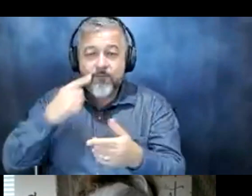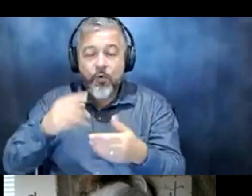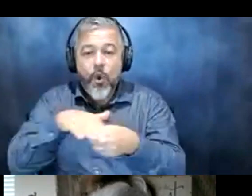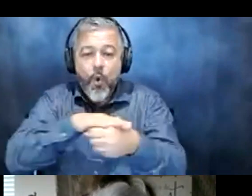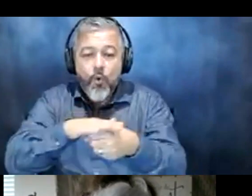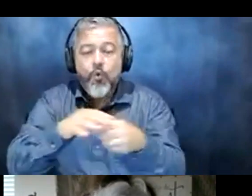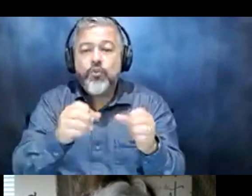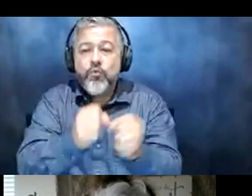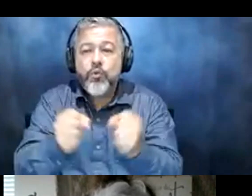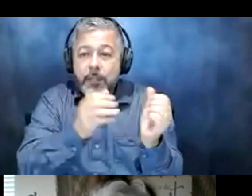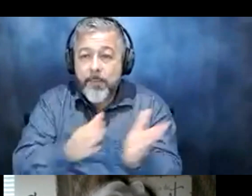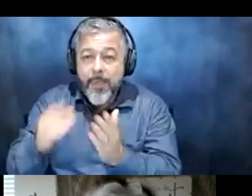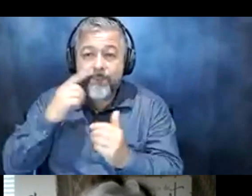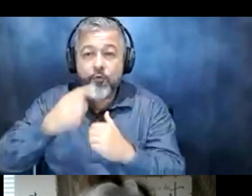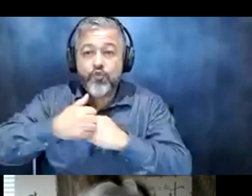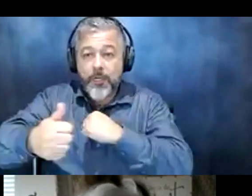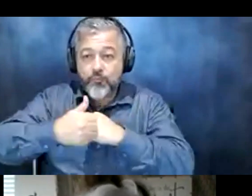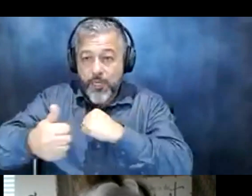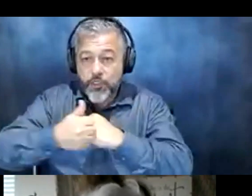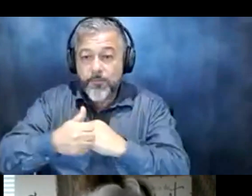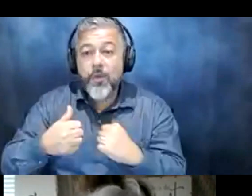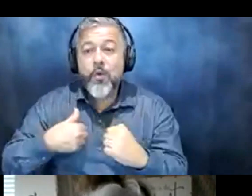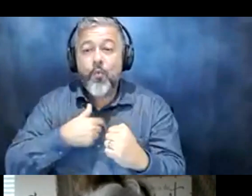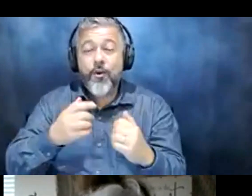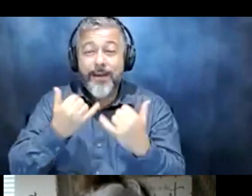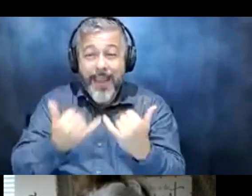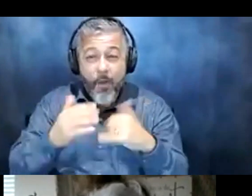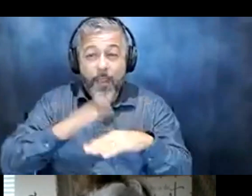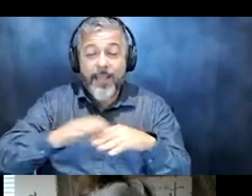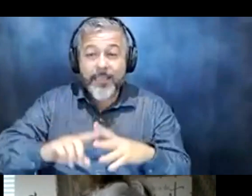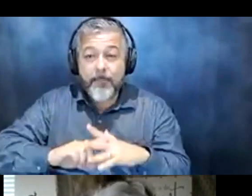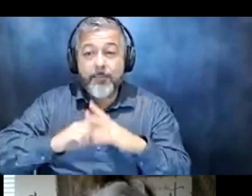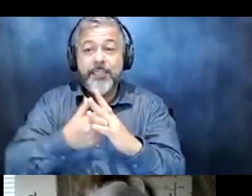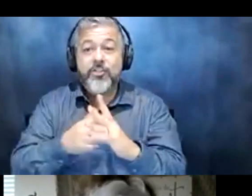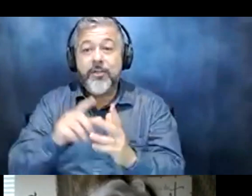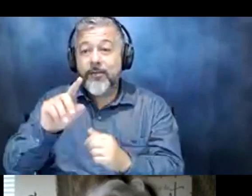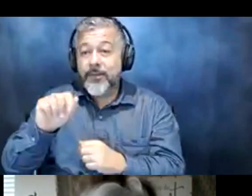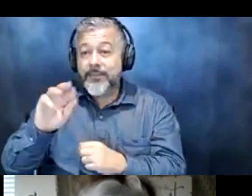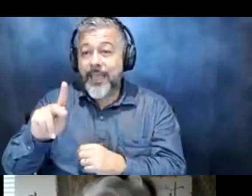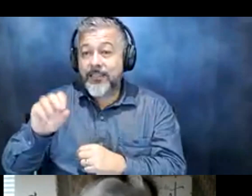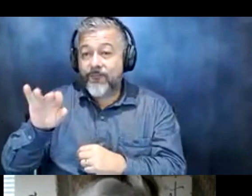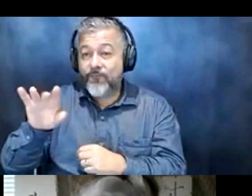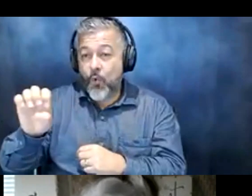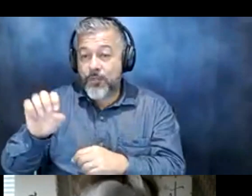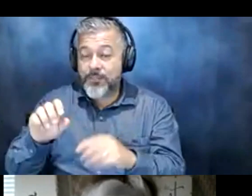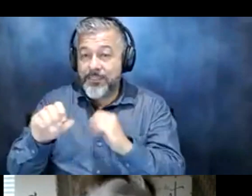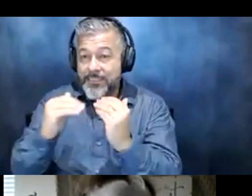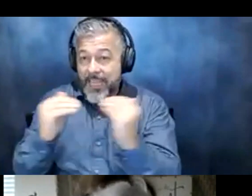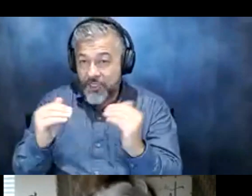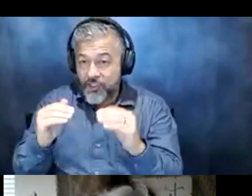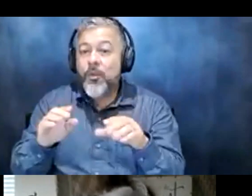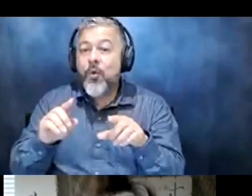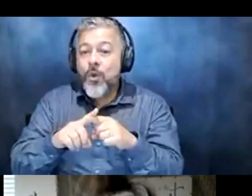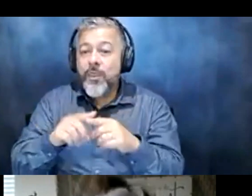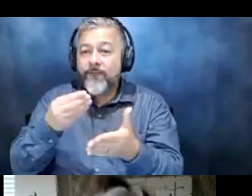plan for transportation. We're at the implementation task force stage with funding lined